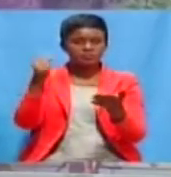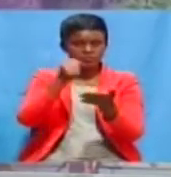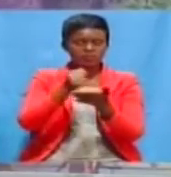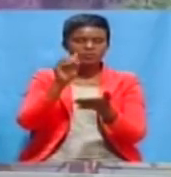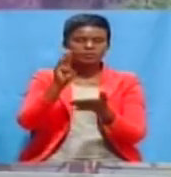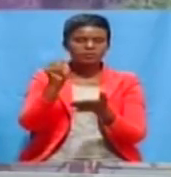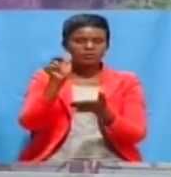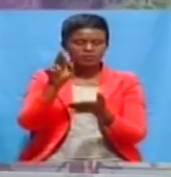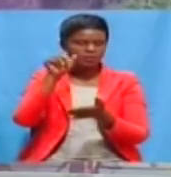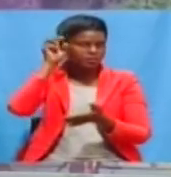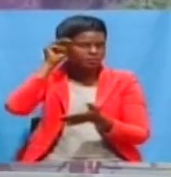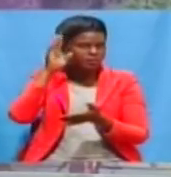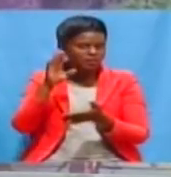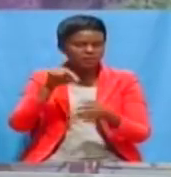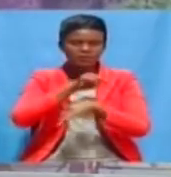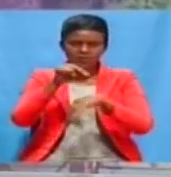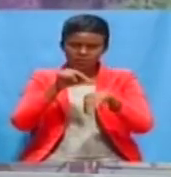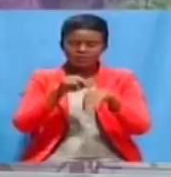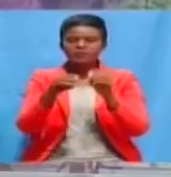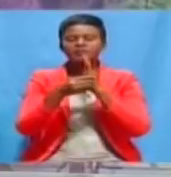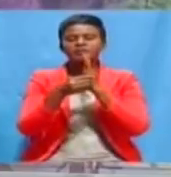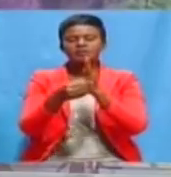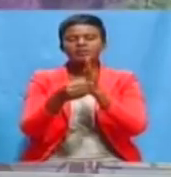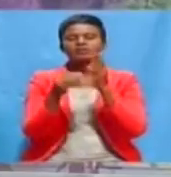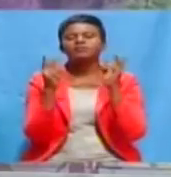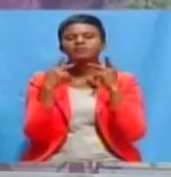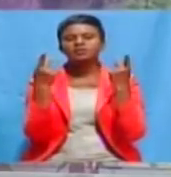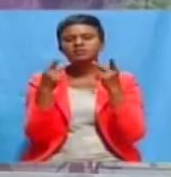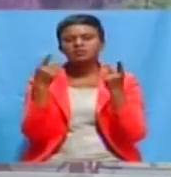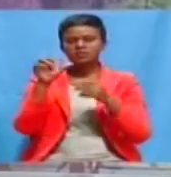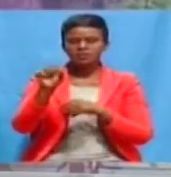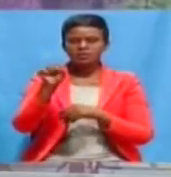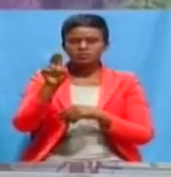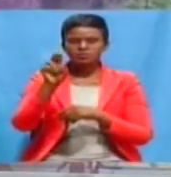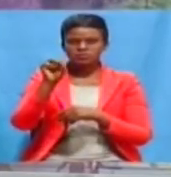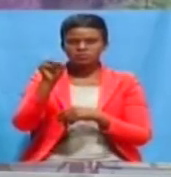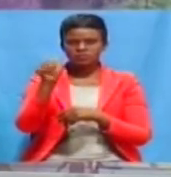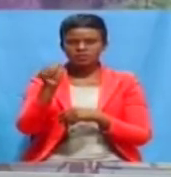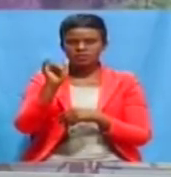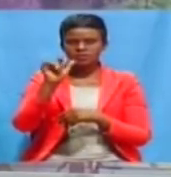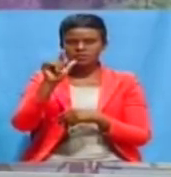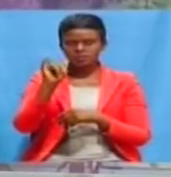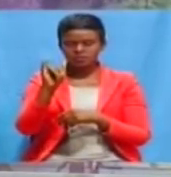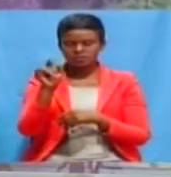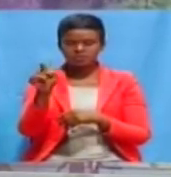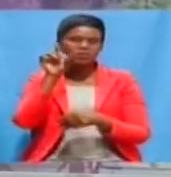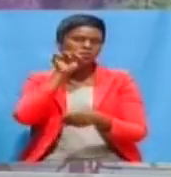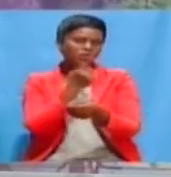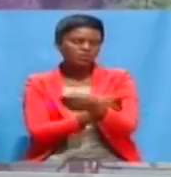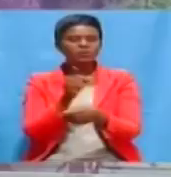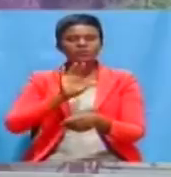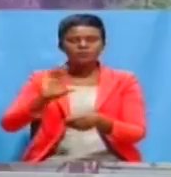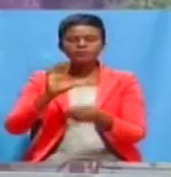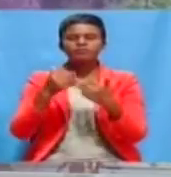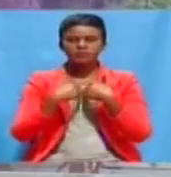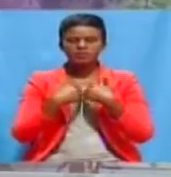was Minister of National Guidance and Religious Affairs, Godfrida Sumaili's daughter, Womba Sumaili.